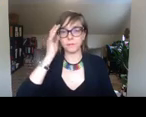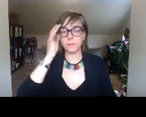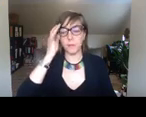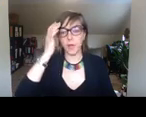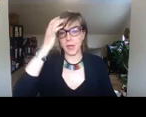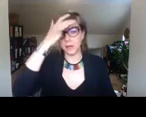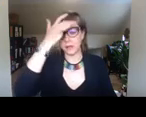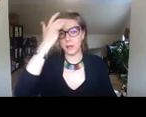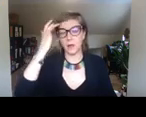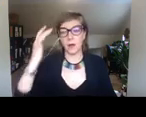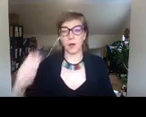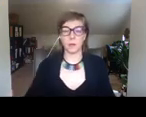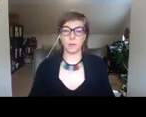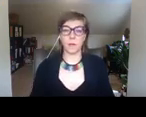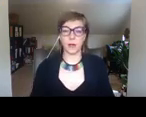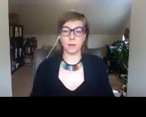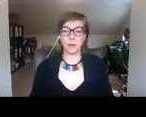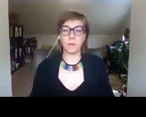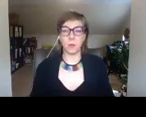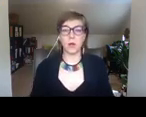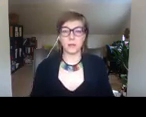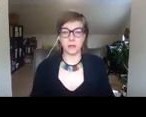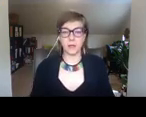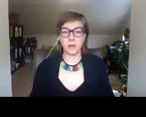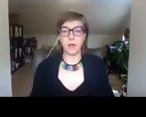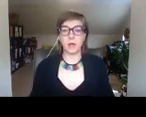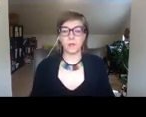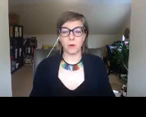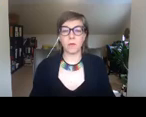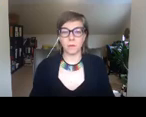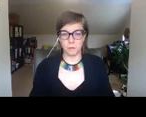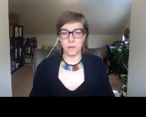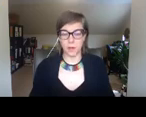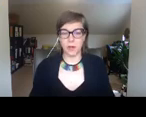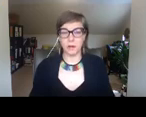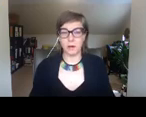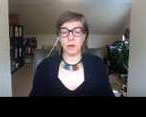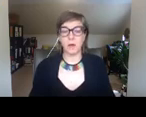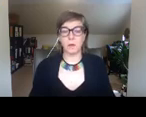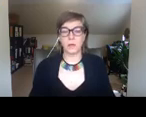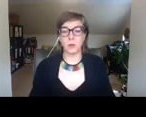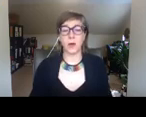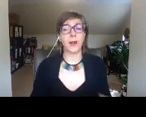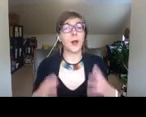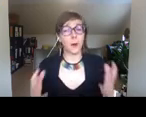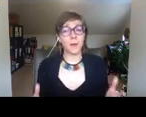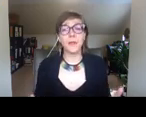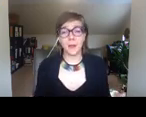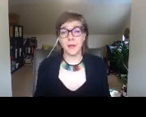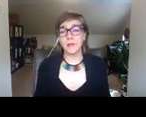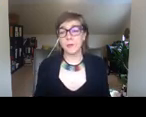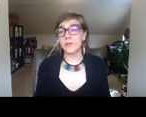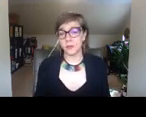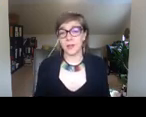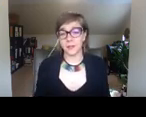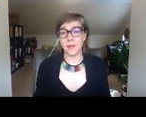and might be more isolated from the pain that's going on. Probably not